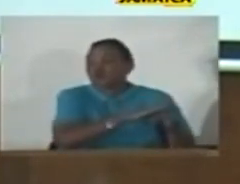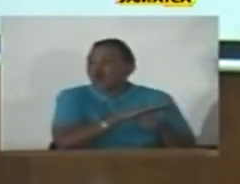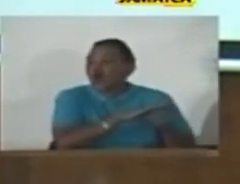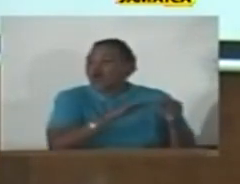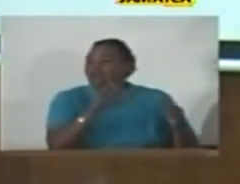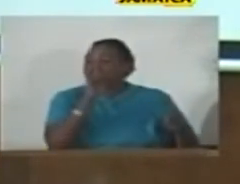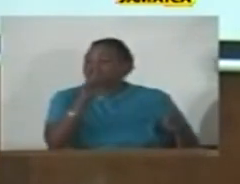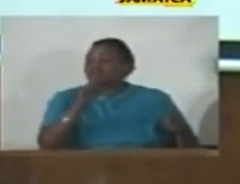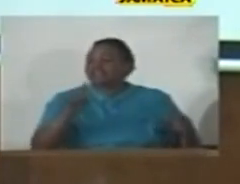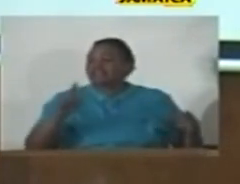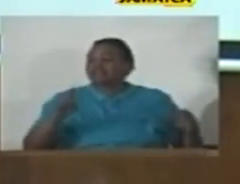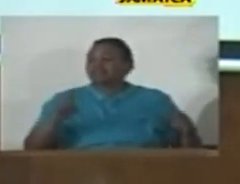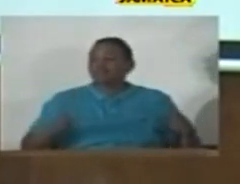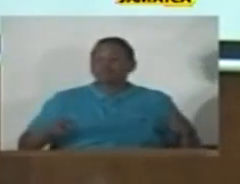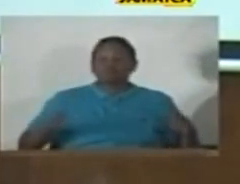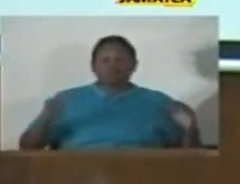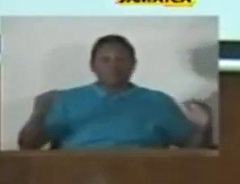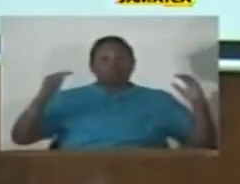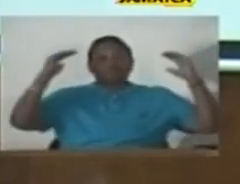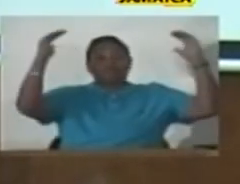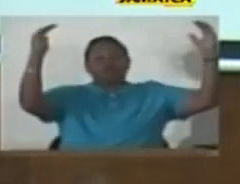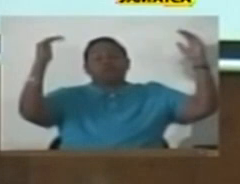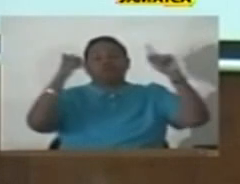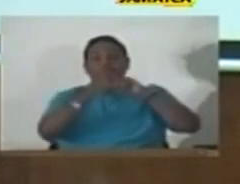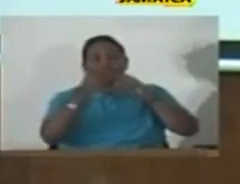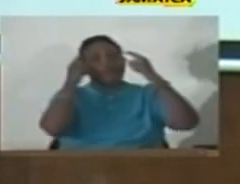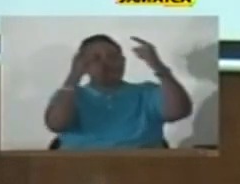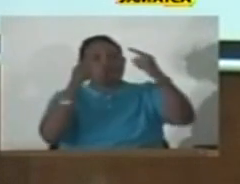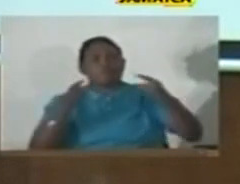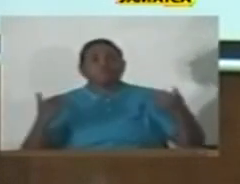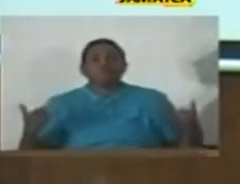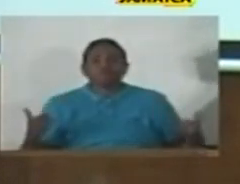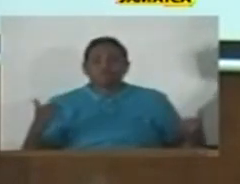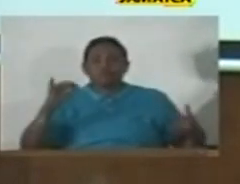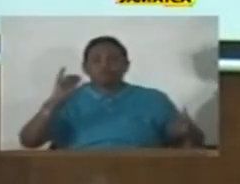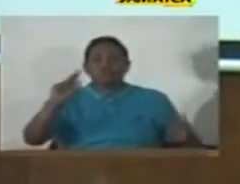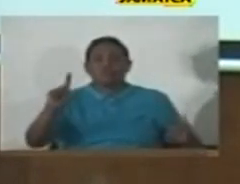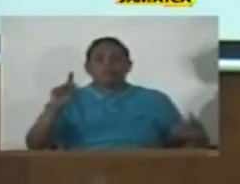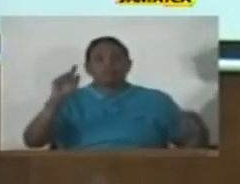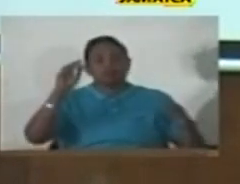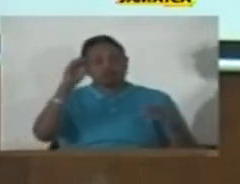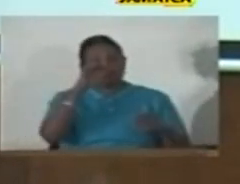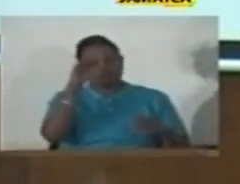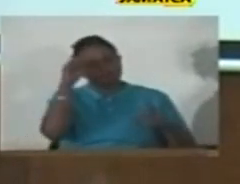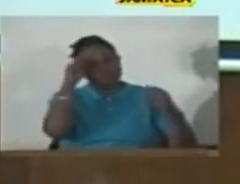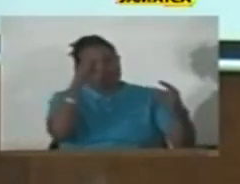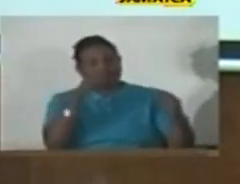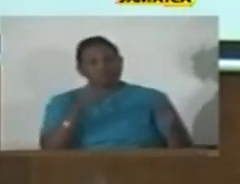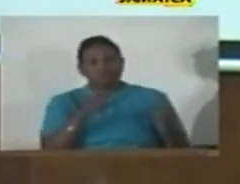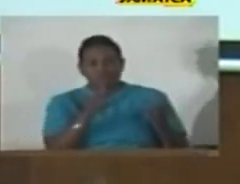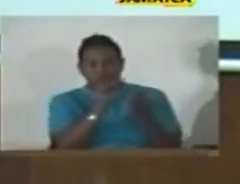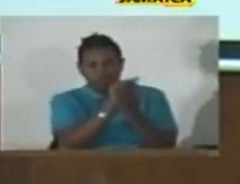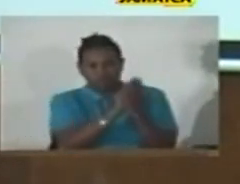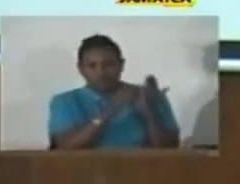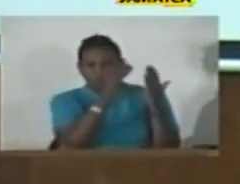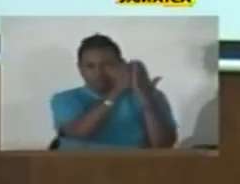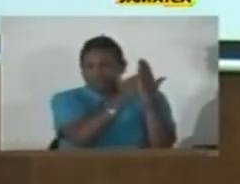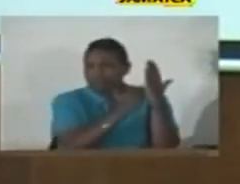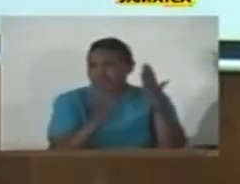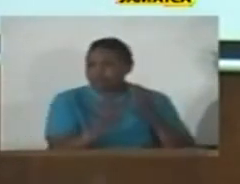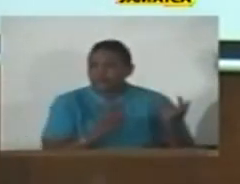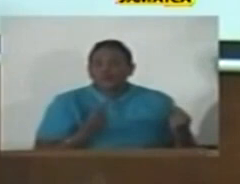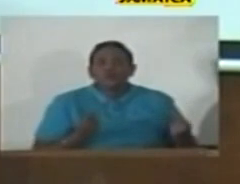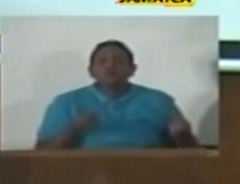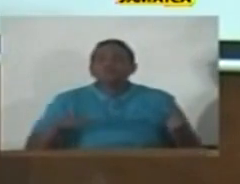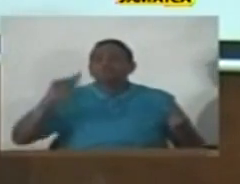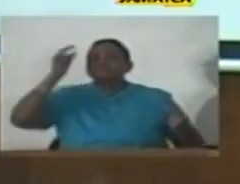is high on the agenda in the current JLP manifesto. This government is not